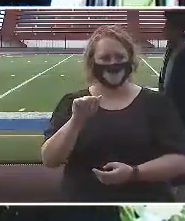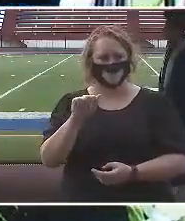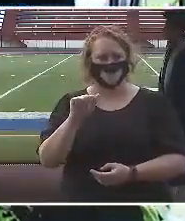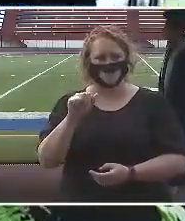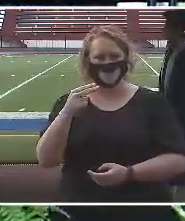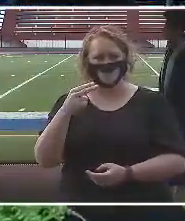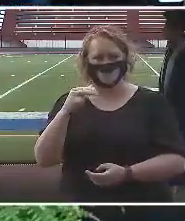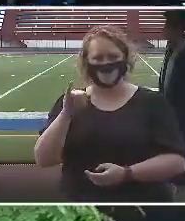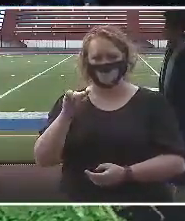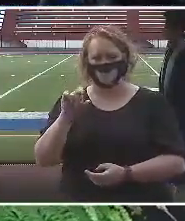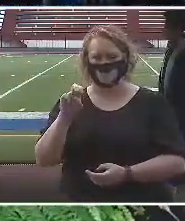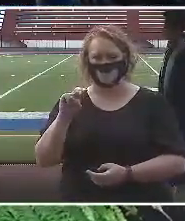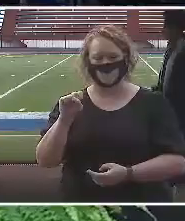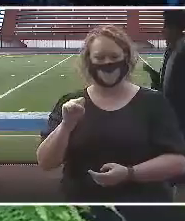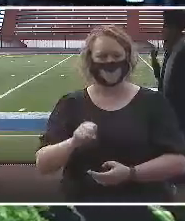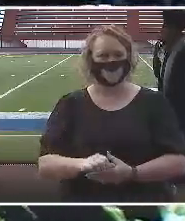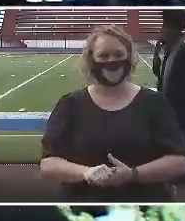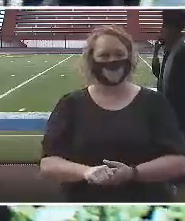Kayla Hulsey.